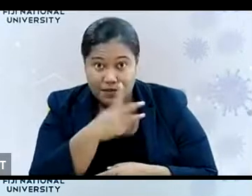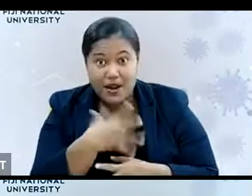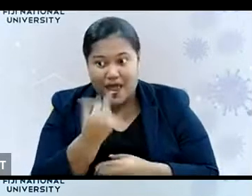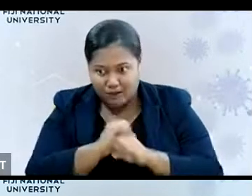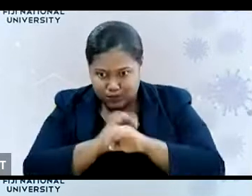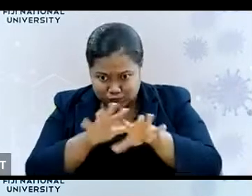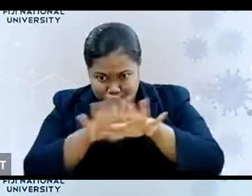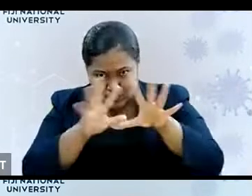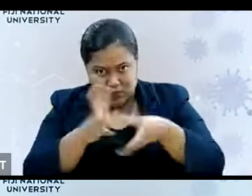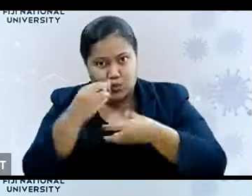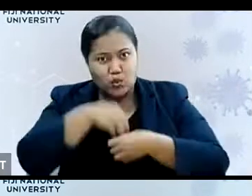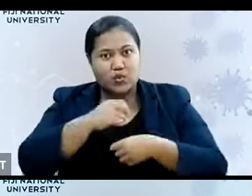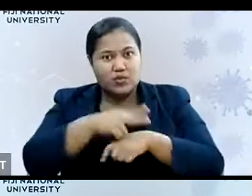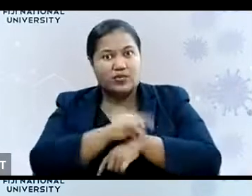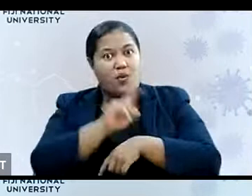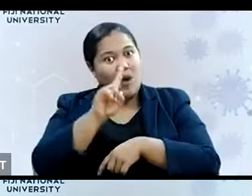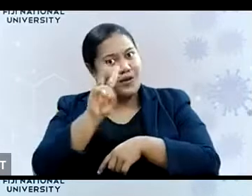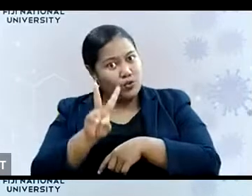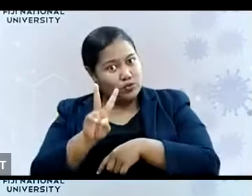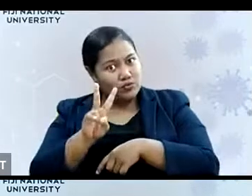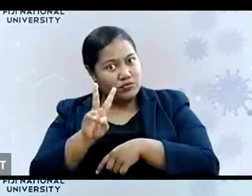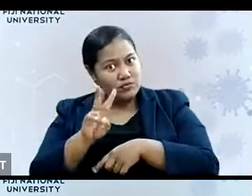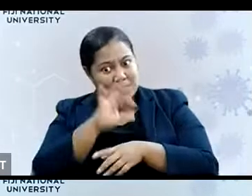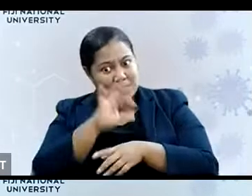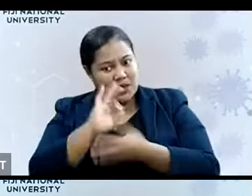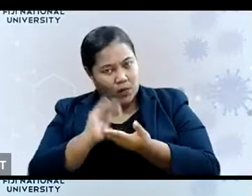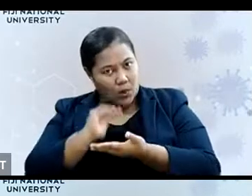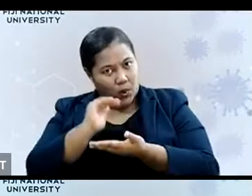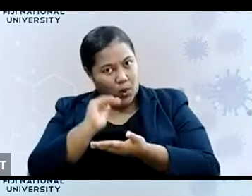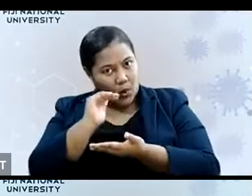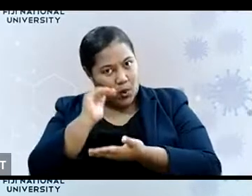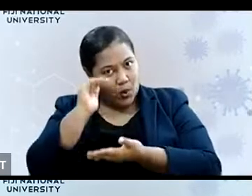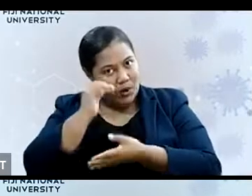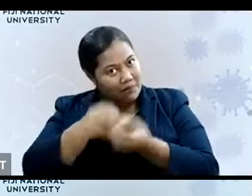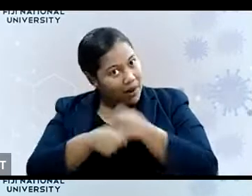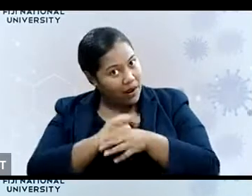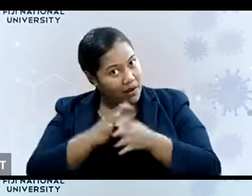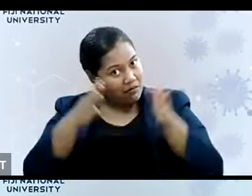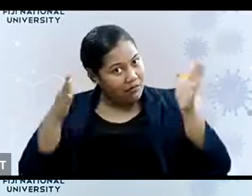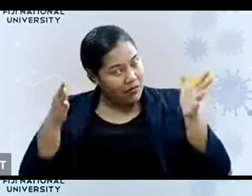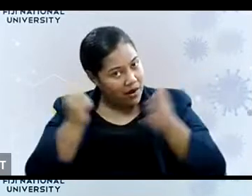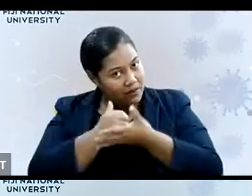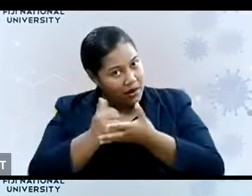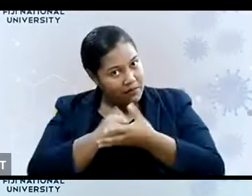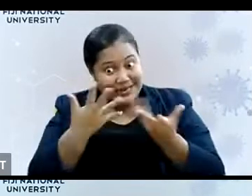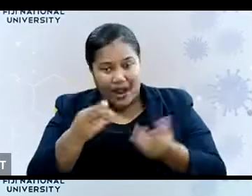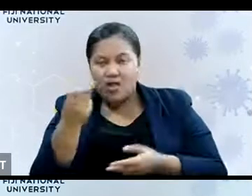COVID, that 1-2% grows to these very, very large numbers. So now